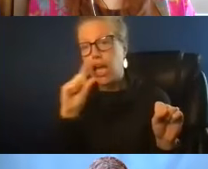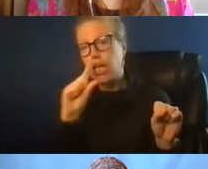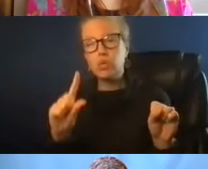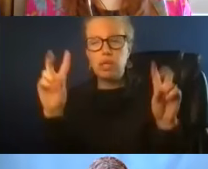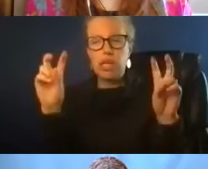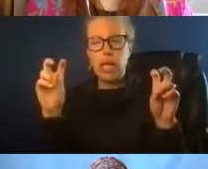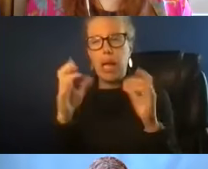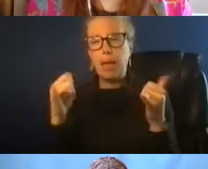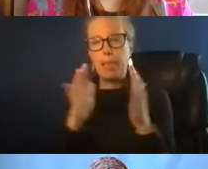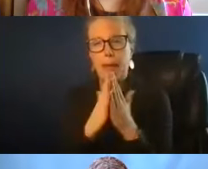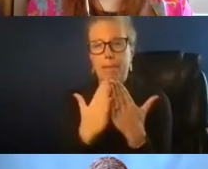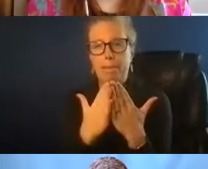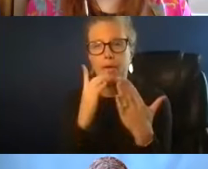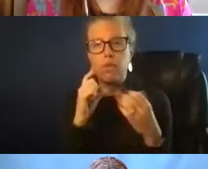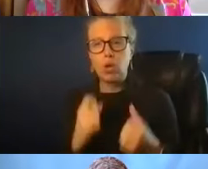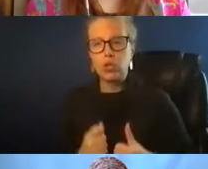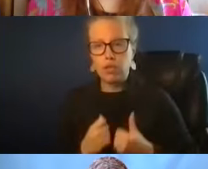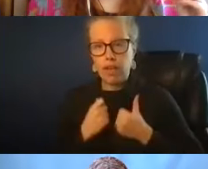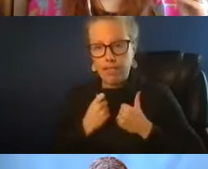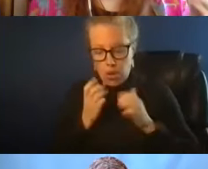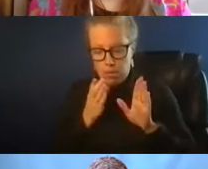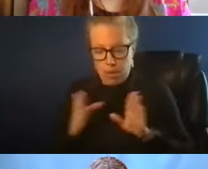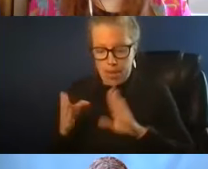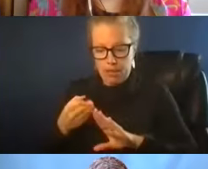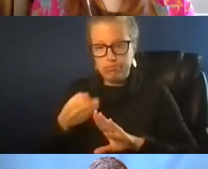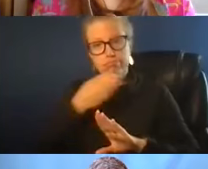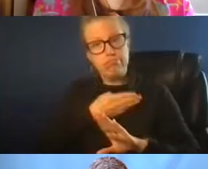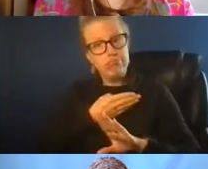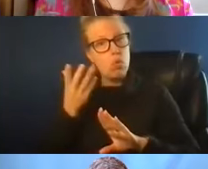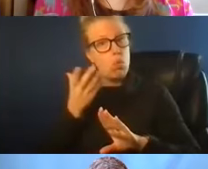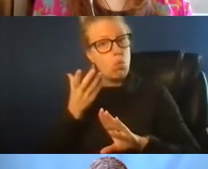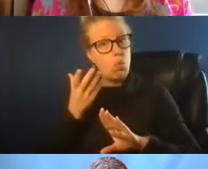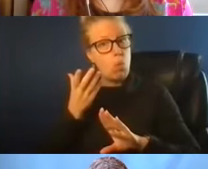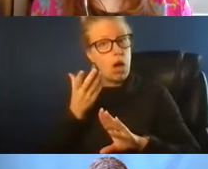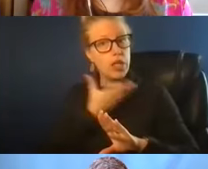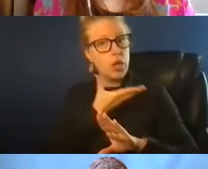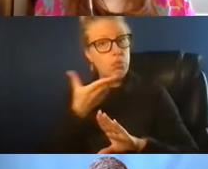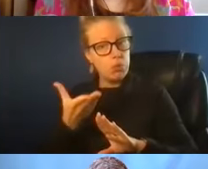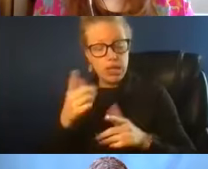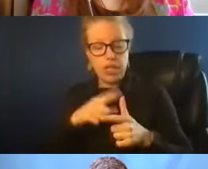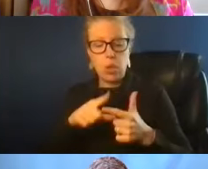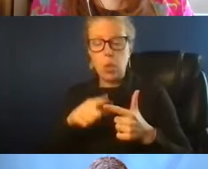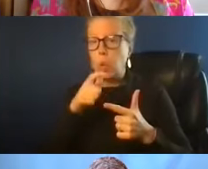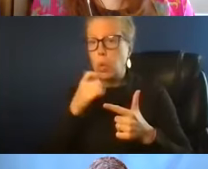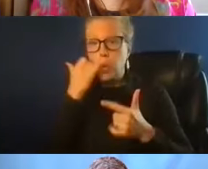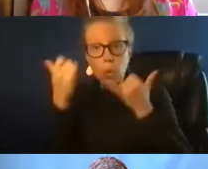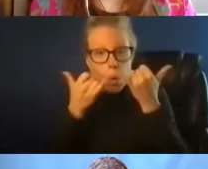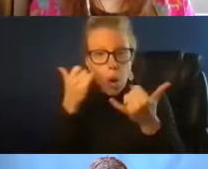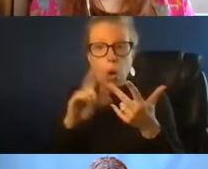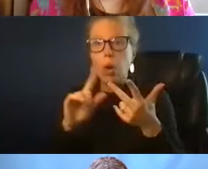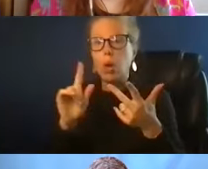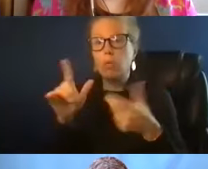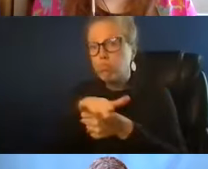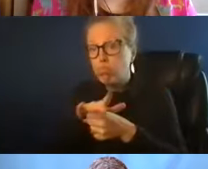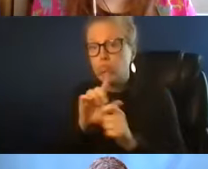survival. Preparing ahead of time for what you'll bring, who you'll call, where you go, in